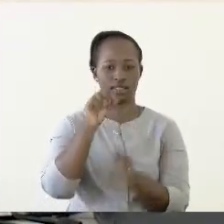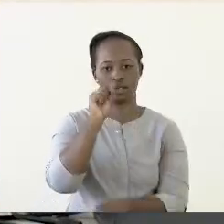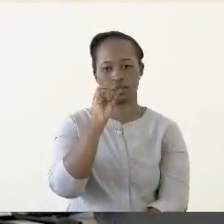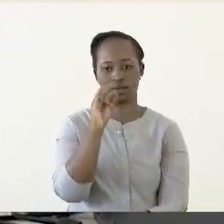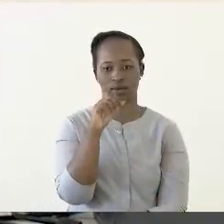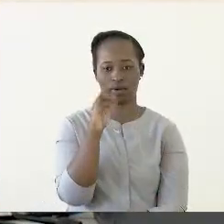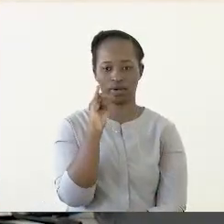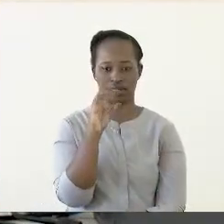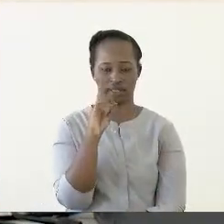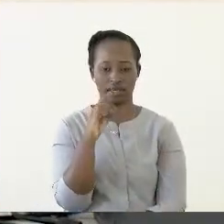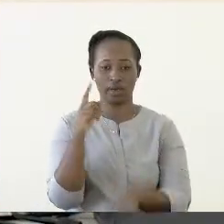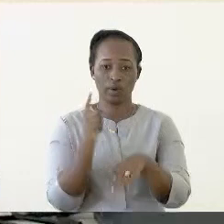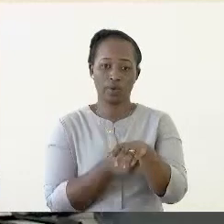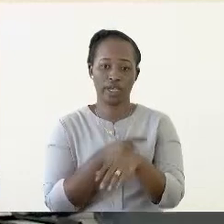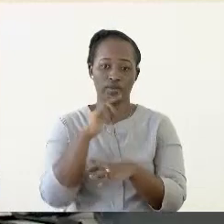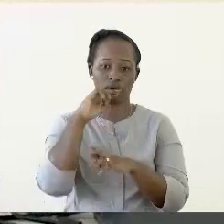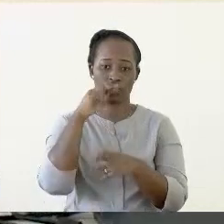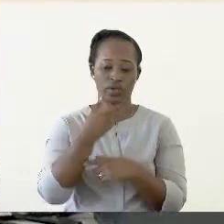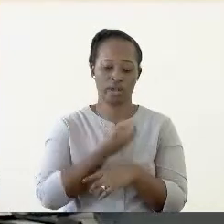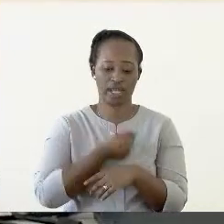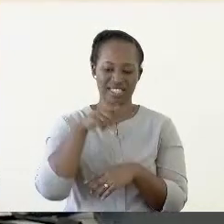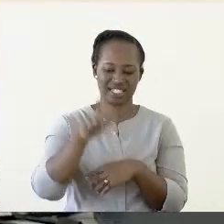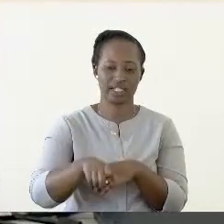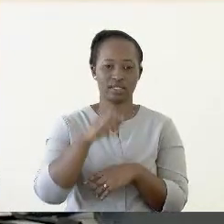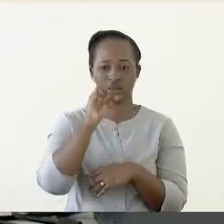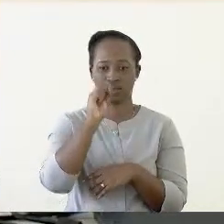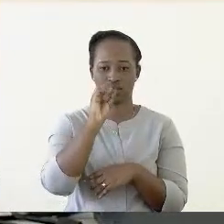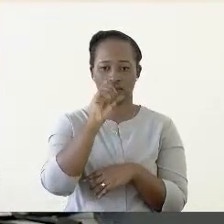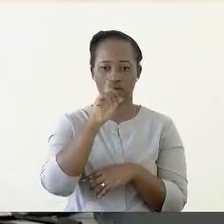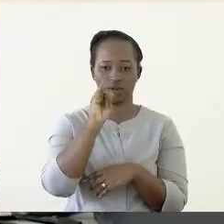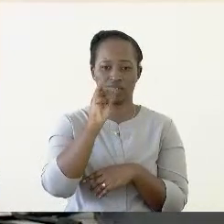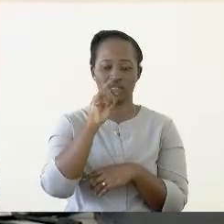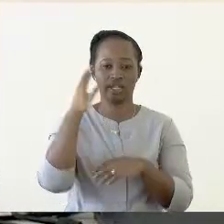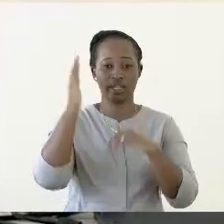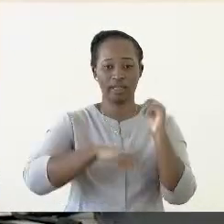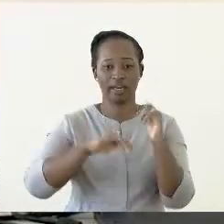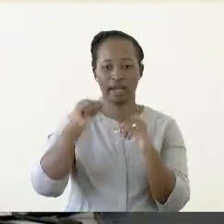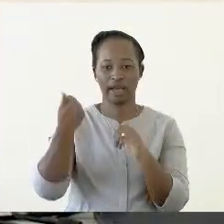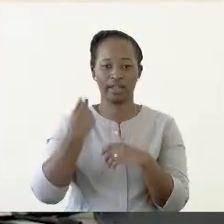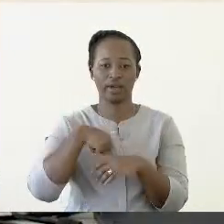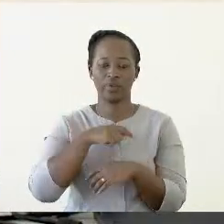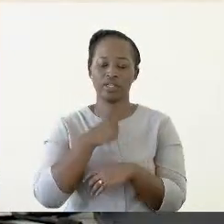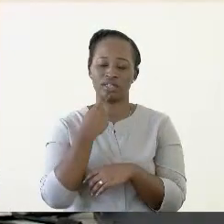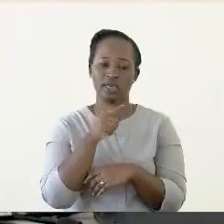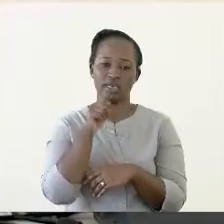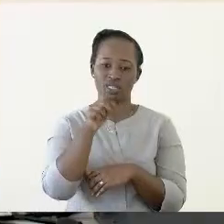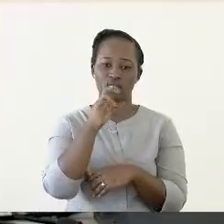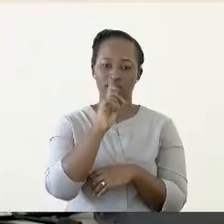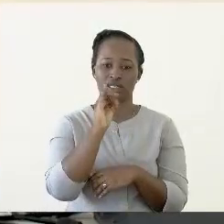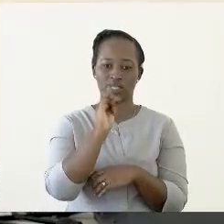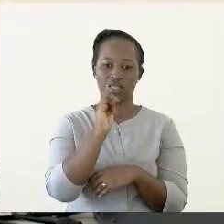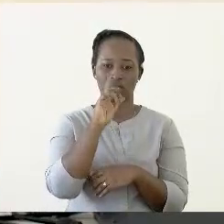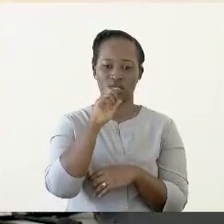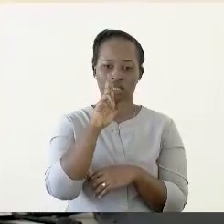a solution has less solute than the other, we say that it is dilute. We explained